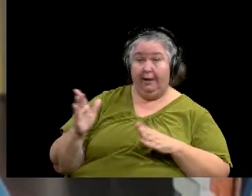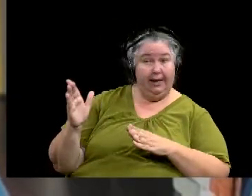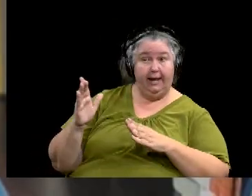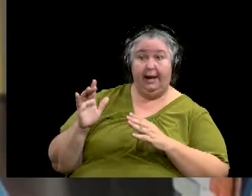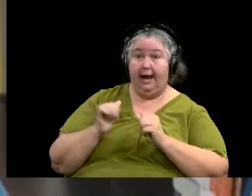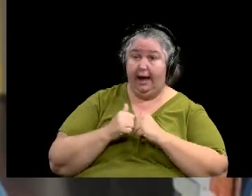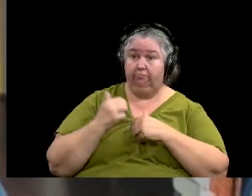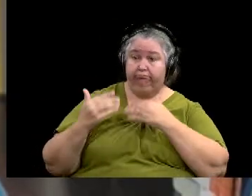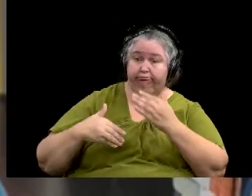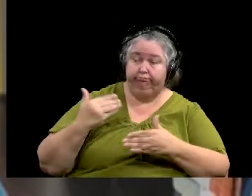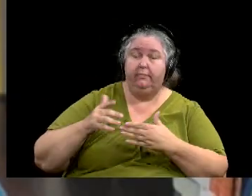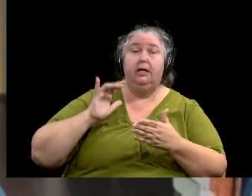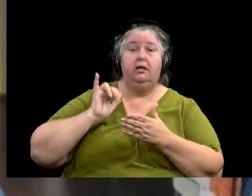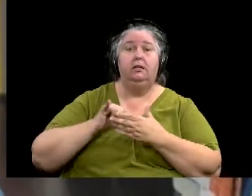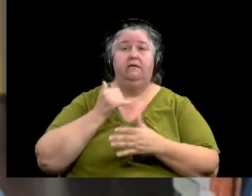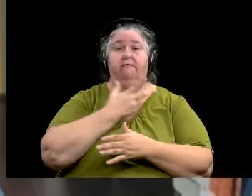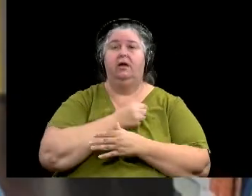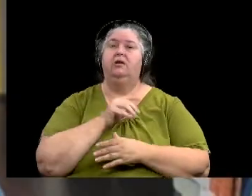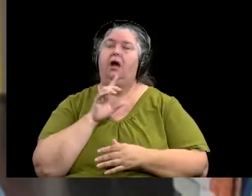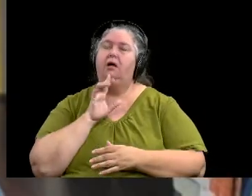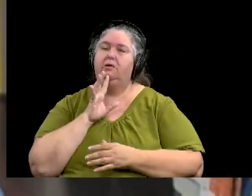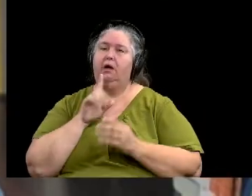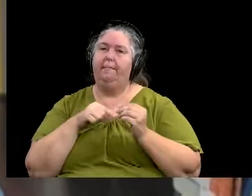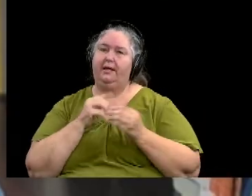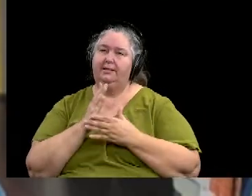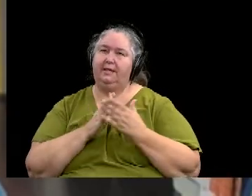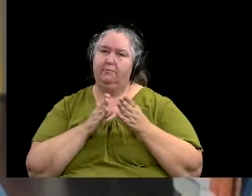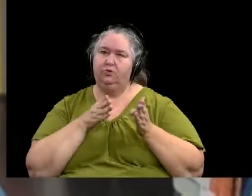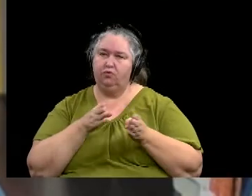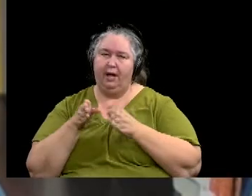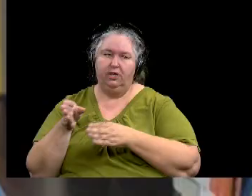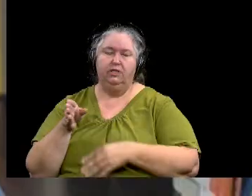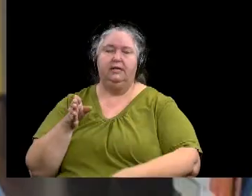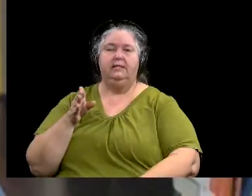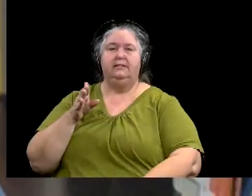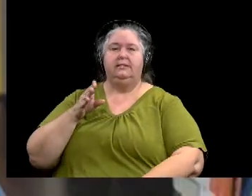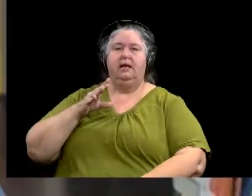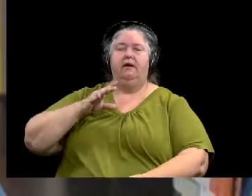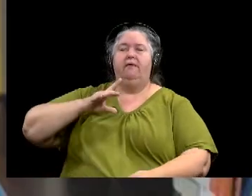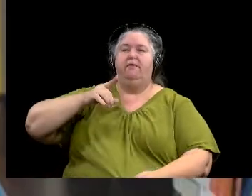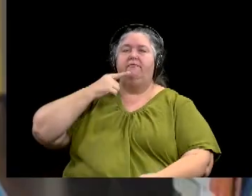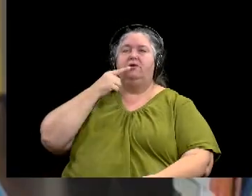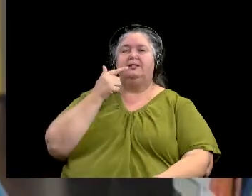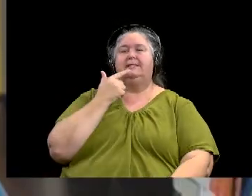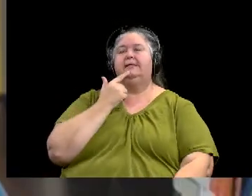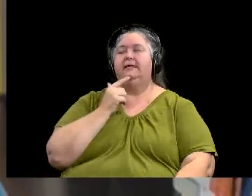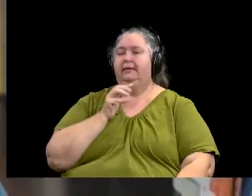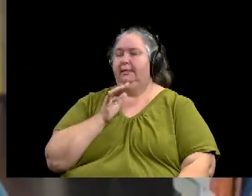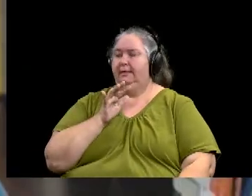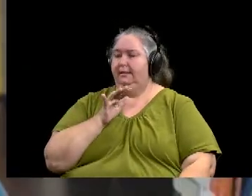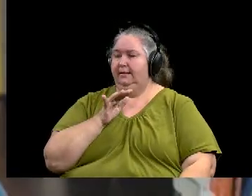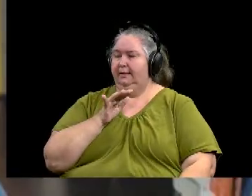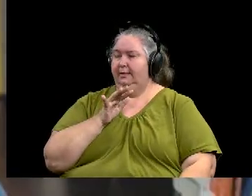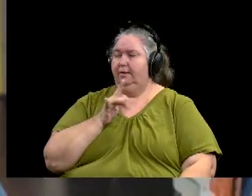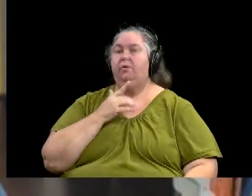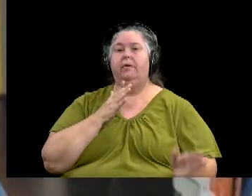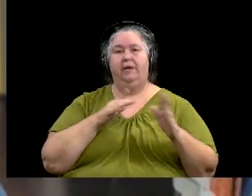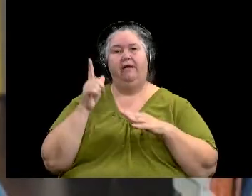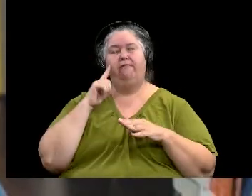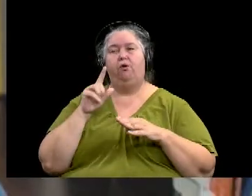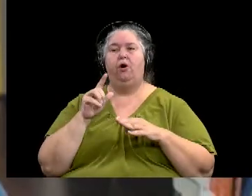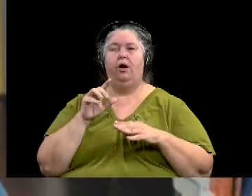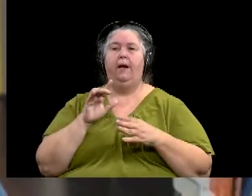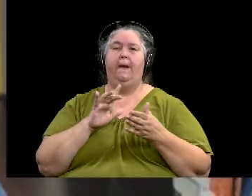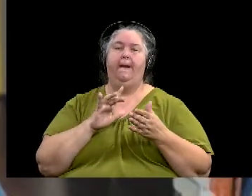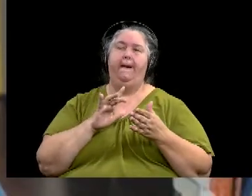But first off, I will say that we have been planning for what we call medical countermeasures distribution, which includes